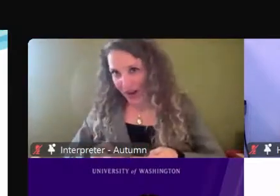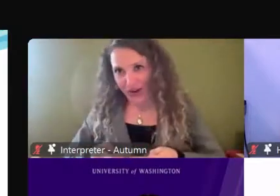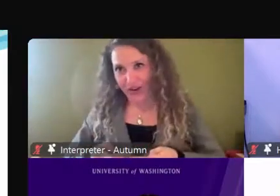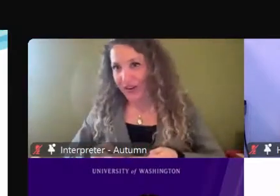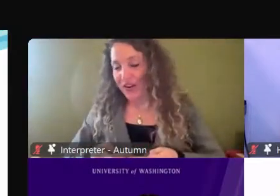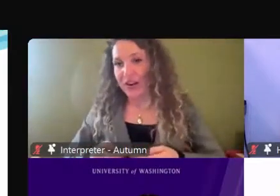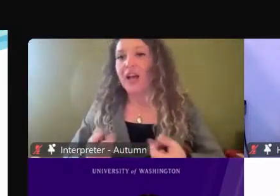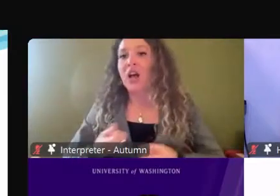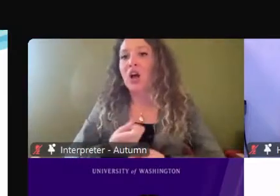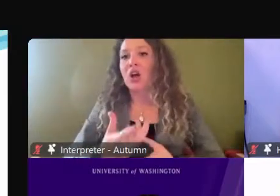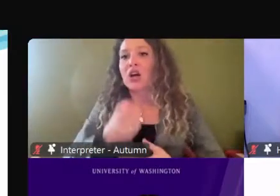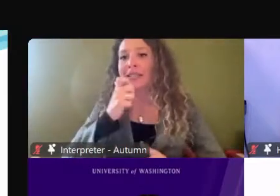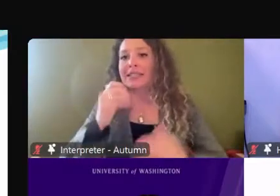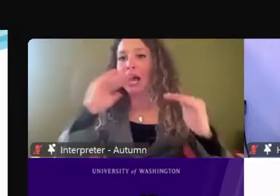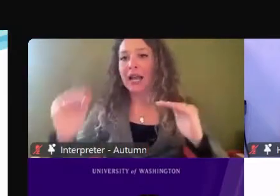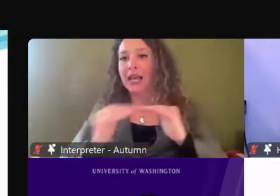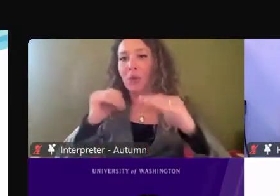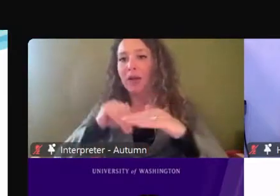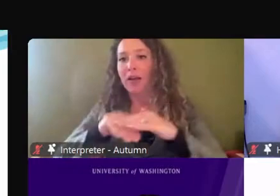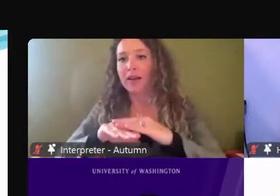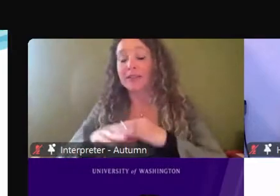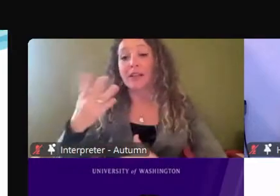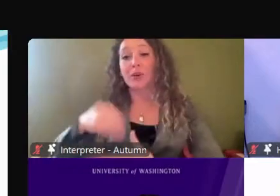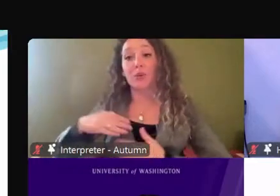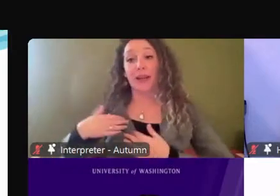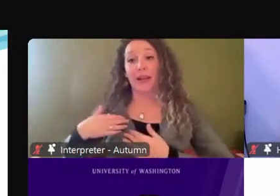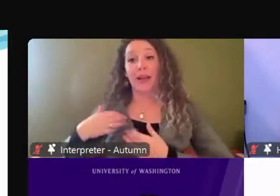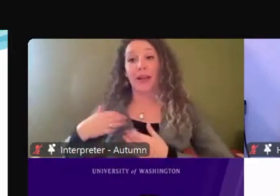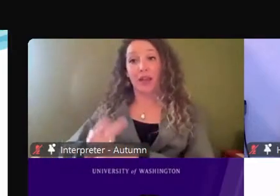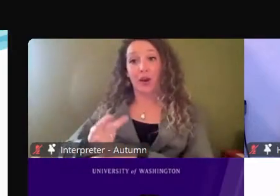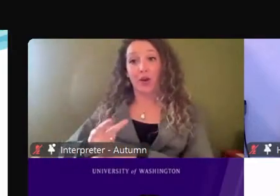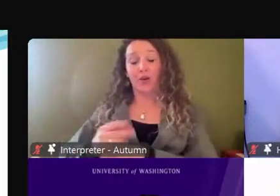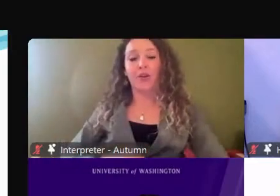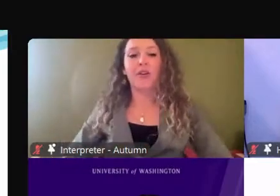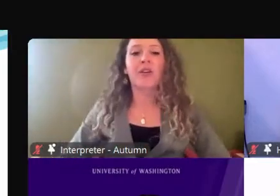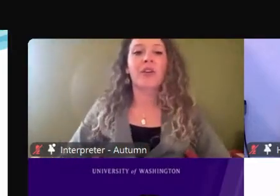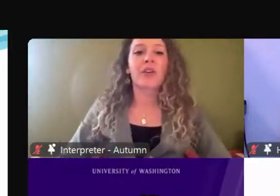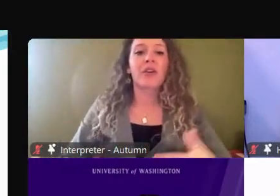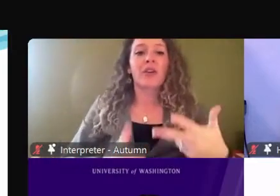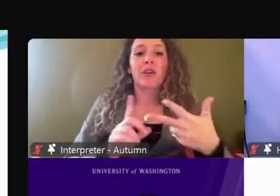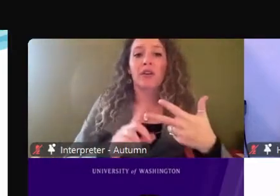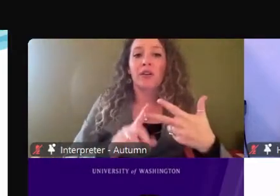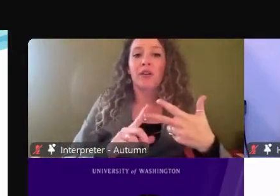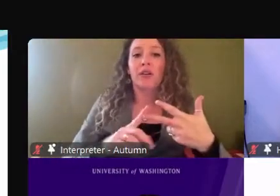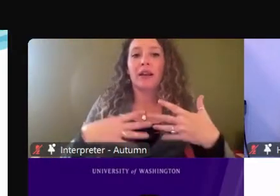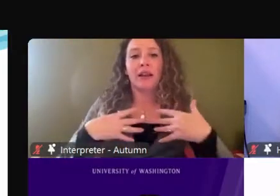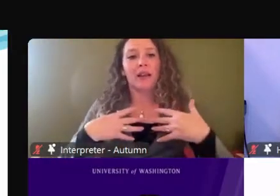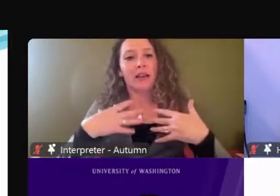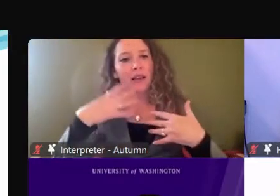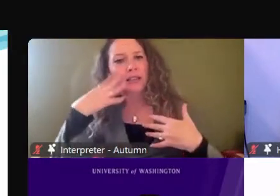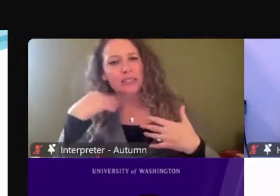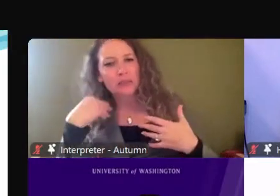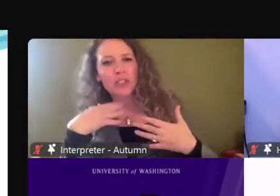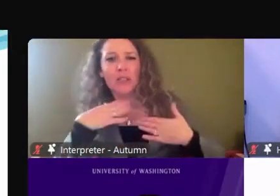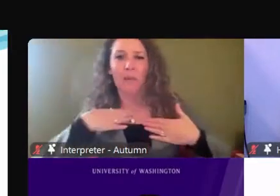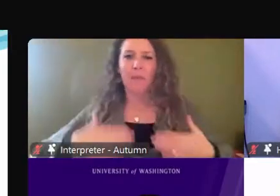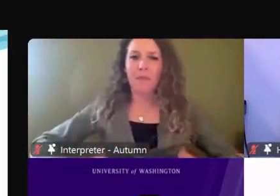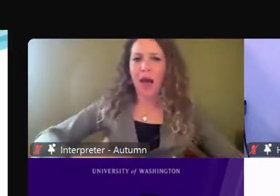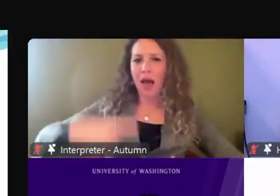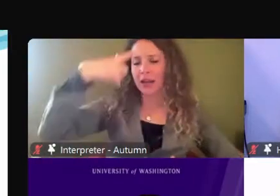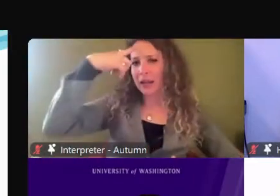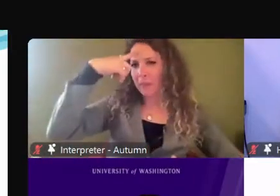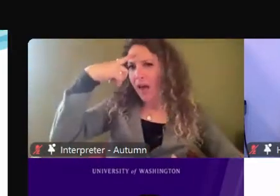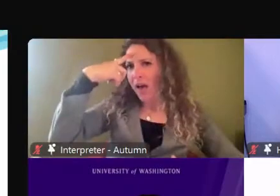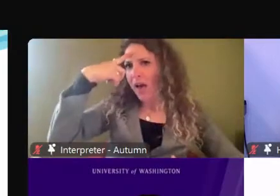inequitable access, including healthcare. Accepting that experiences of body-mind, social barriers,